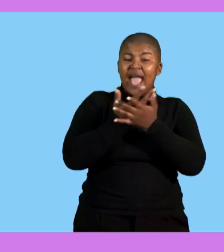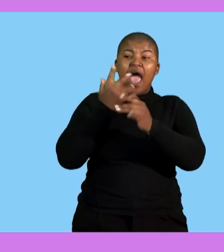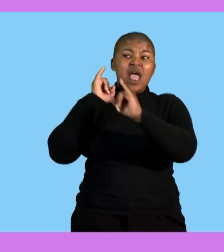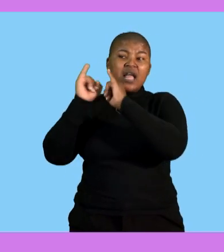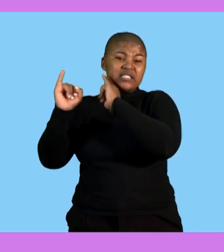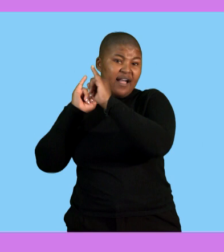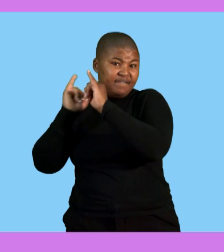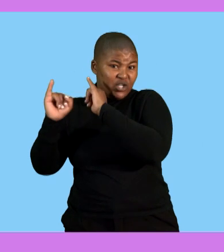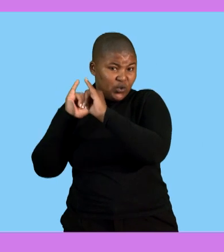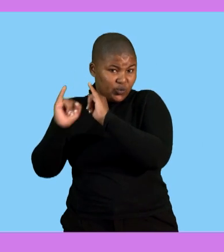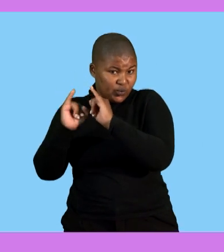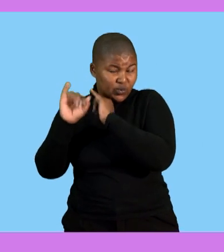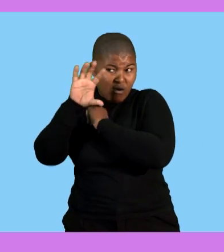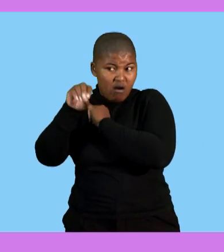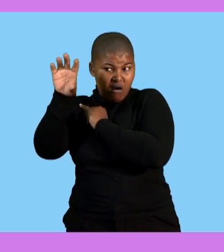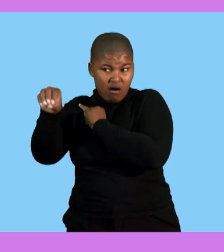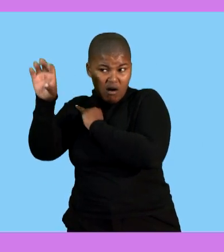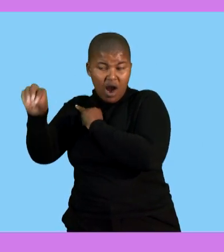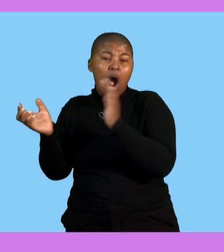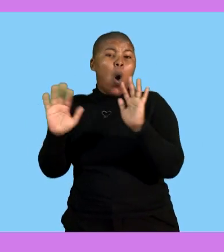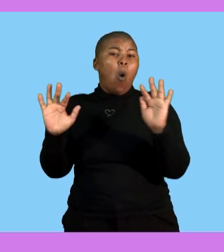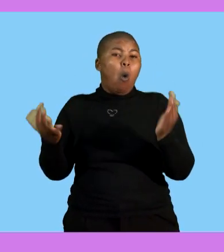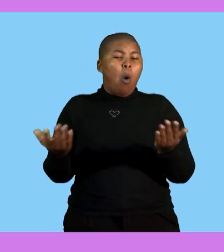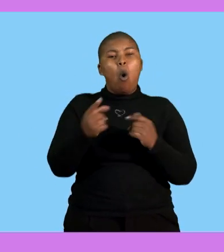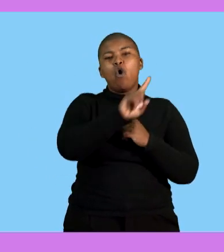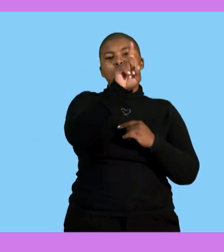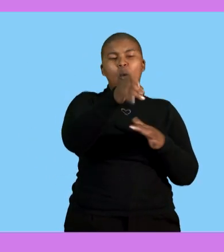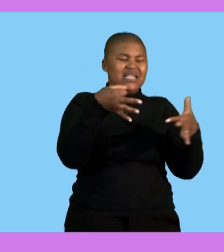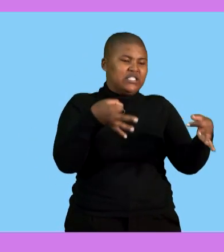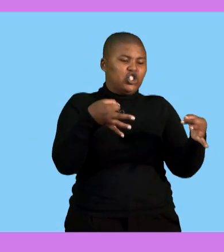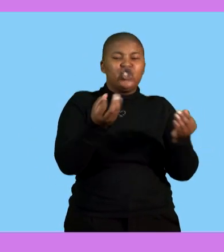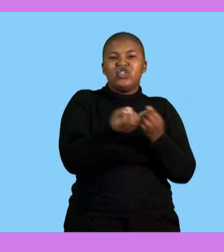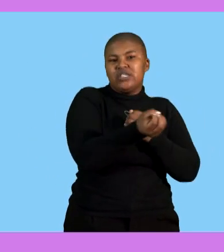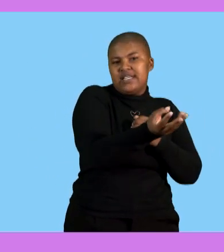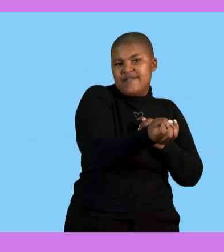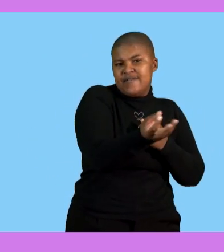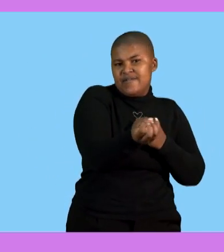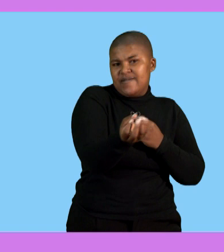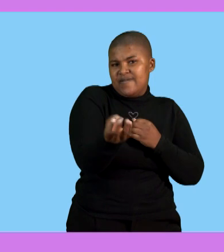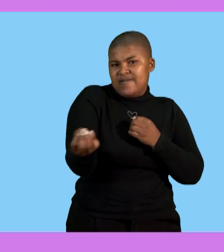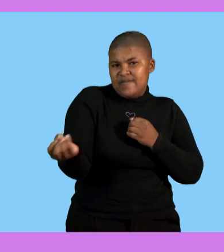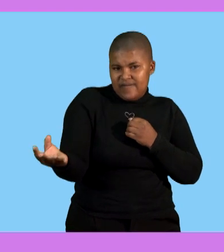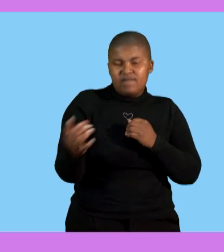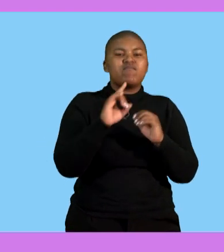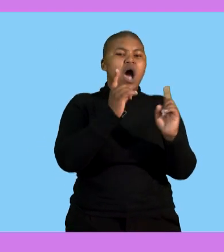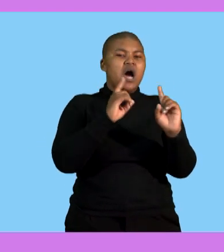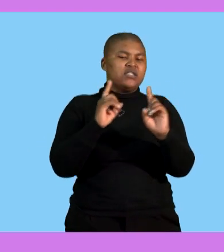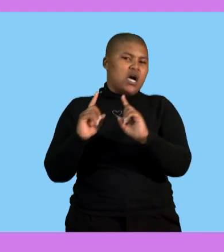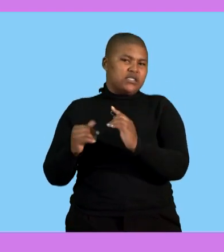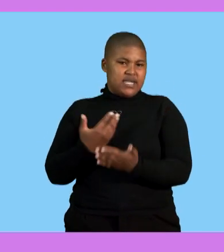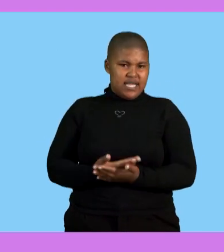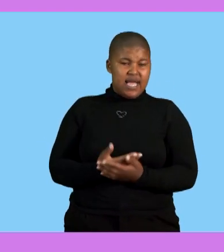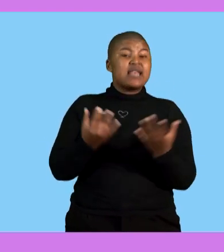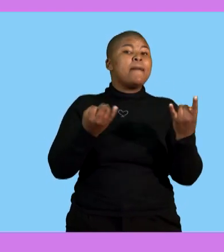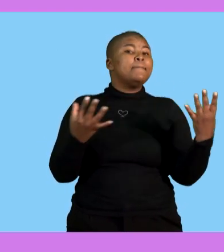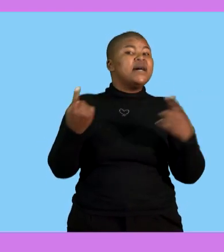can use an interview, or you can use a questionnaire by giving them questions and they answer as to how many hours